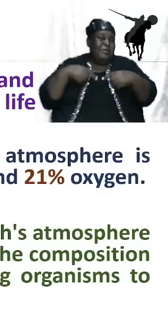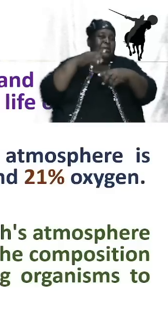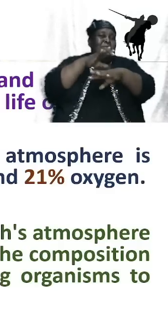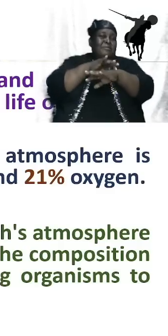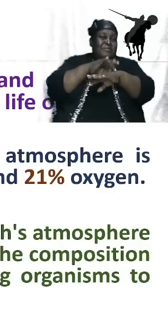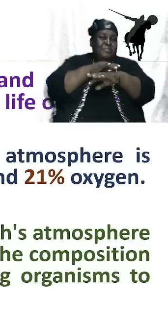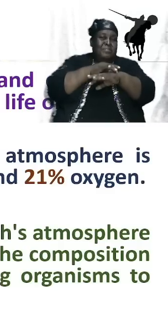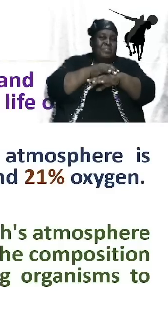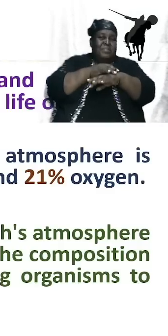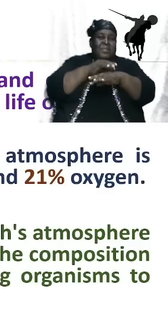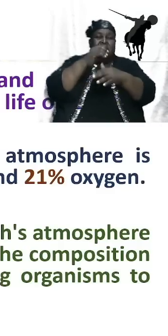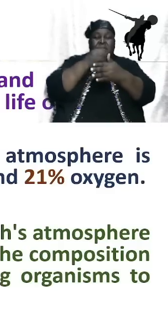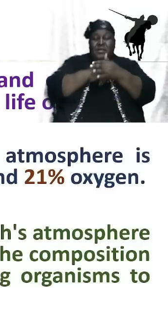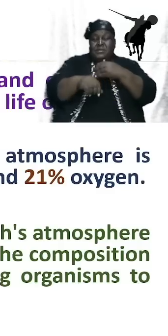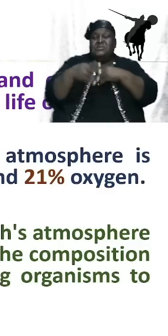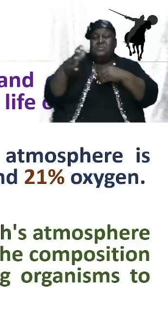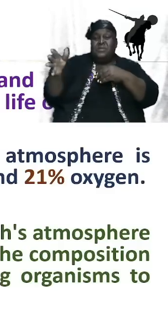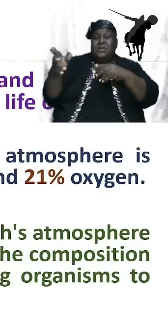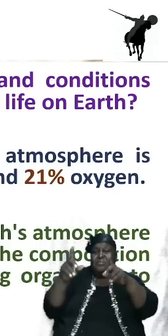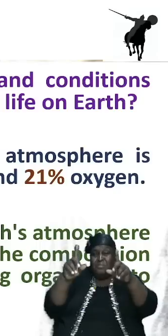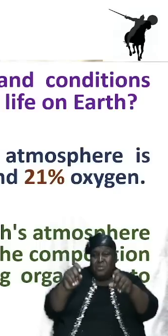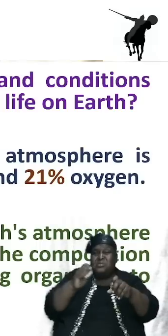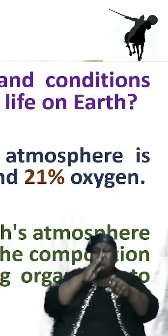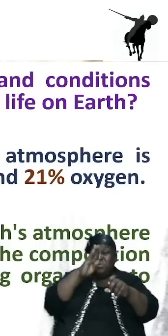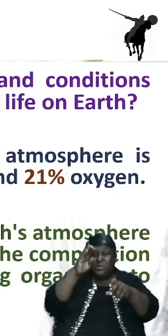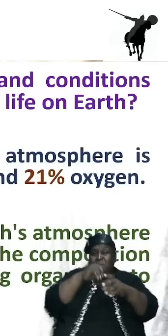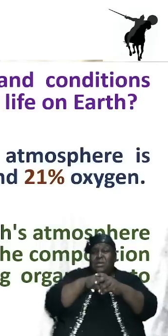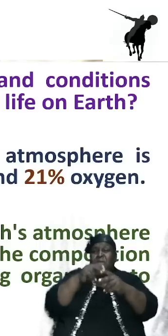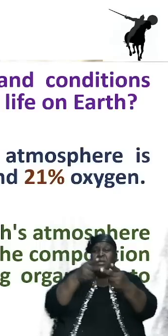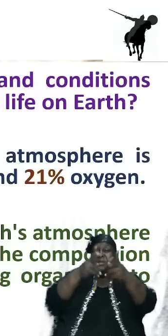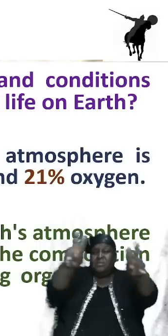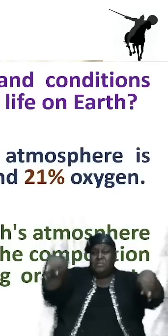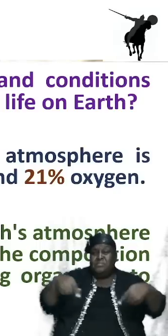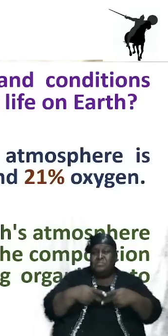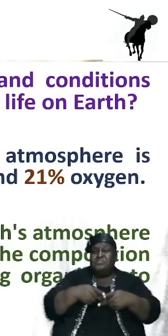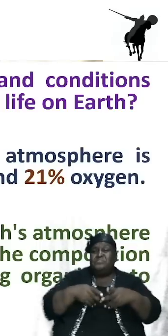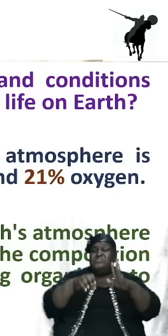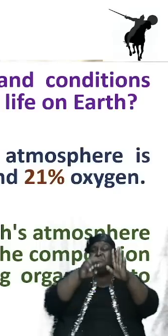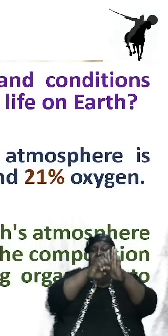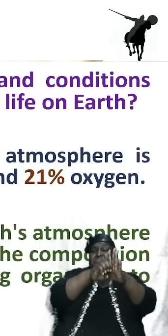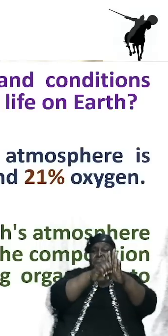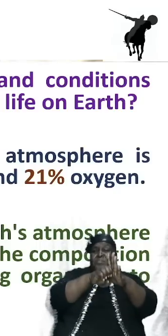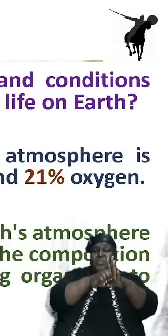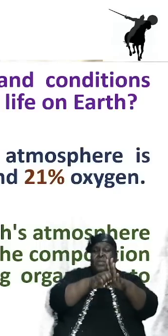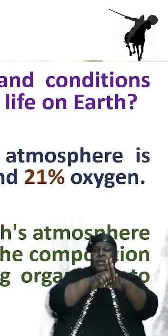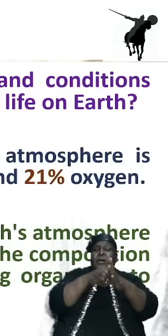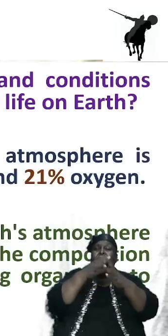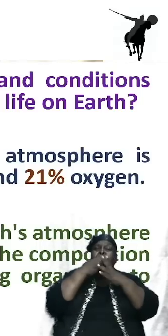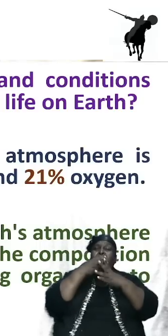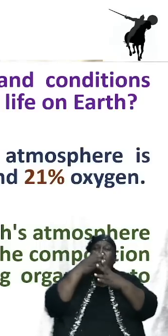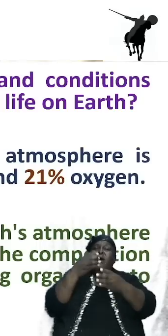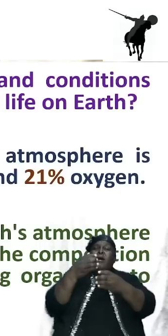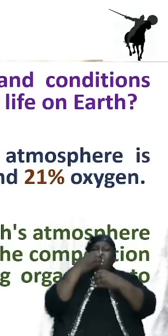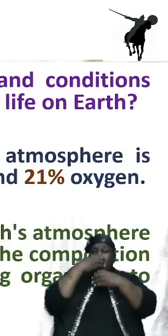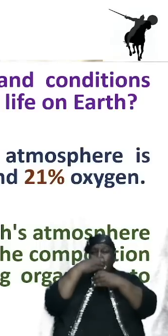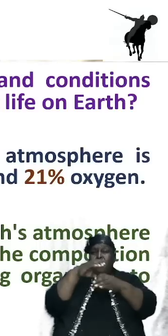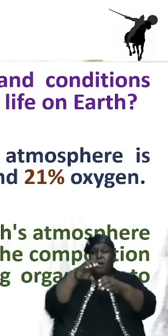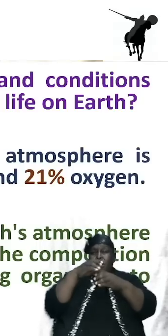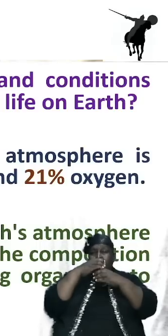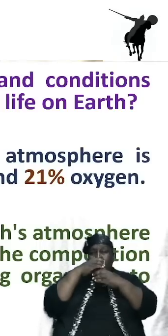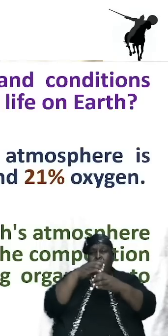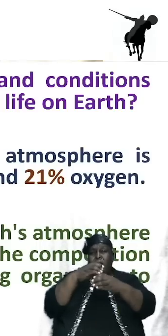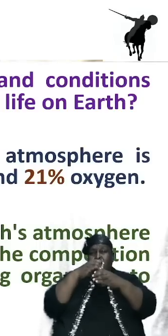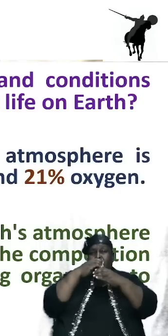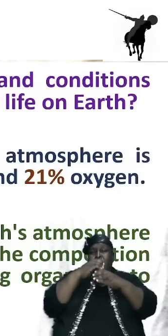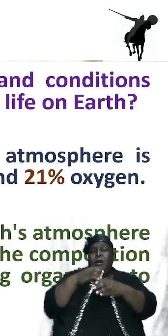there are some constants that must be in place. So for example, the oxygen-nitrogen ratio. It